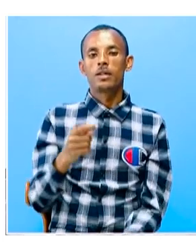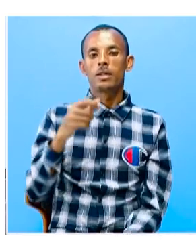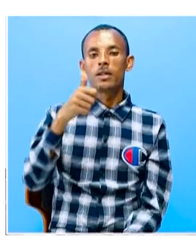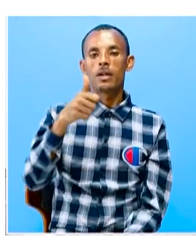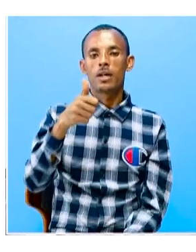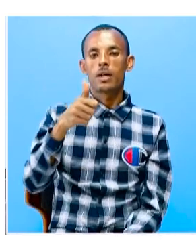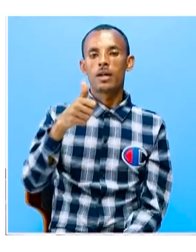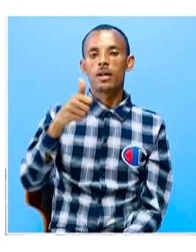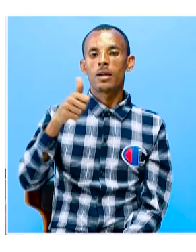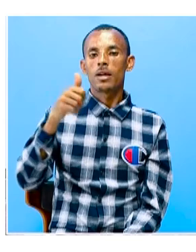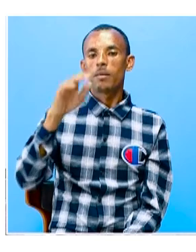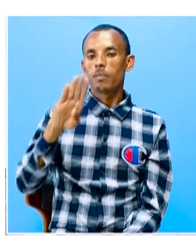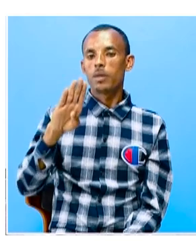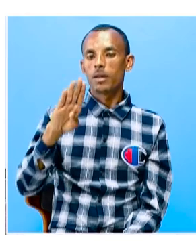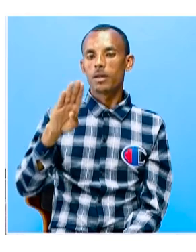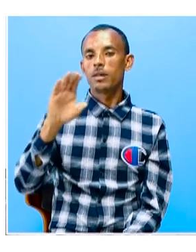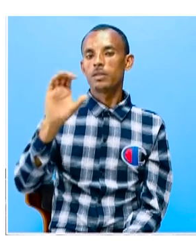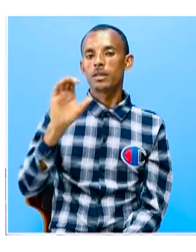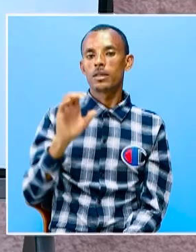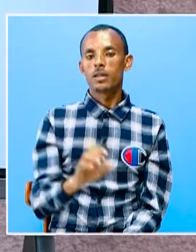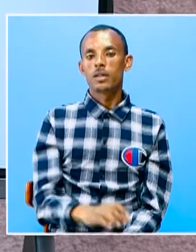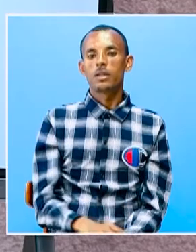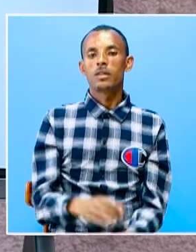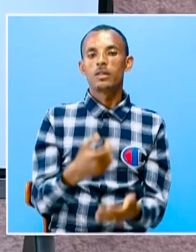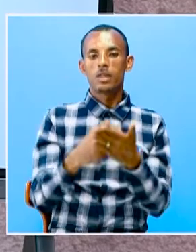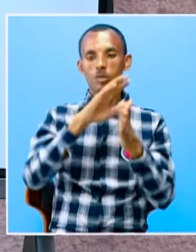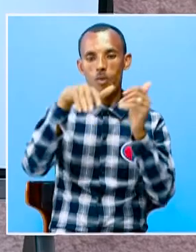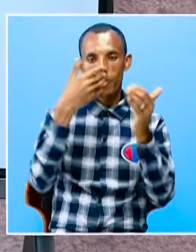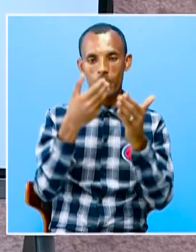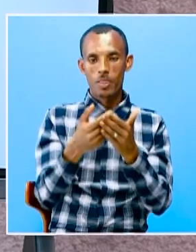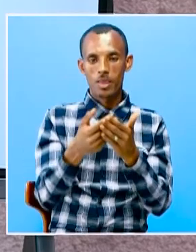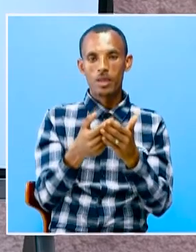A, B, C. That's it. So,